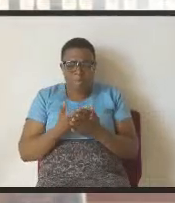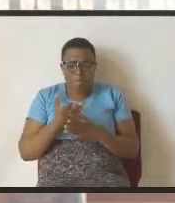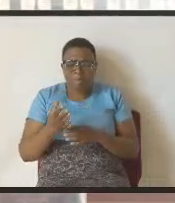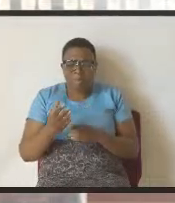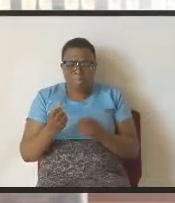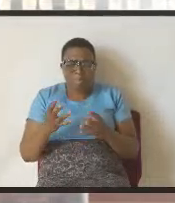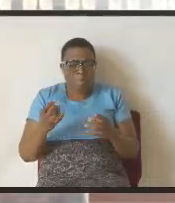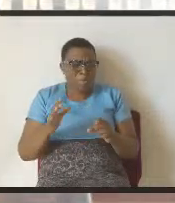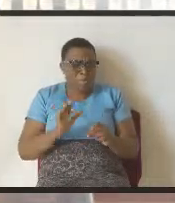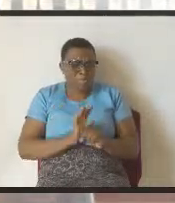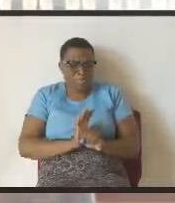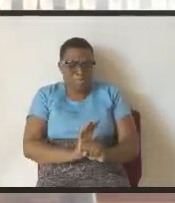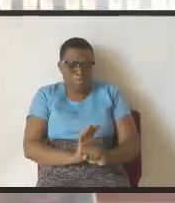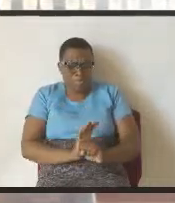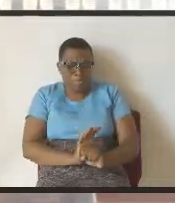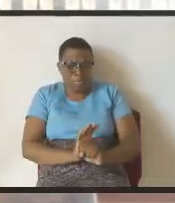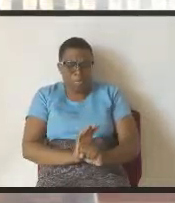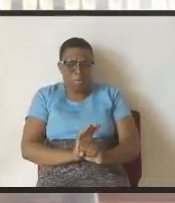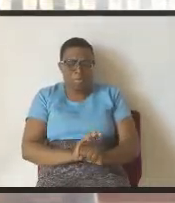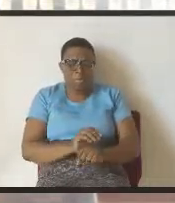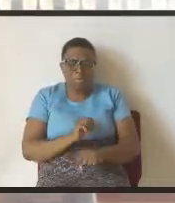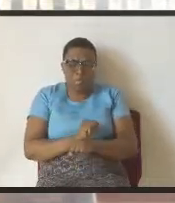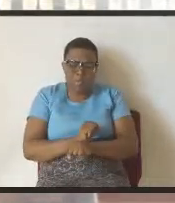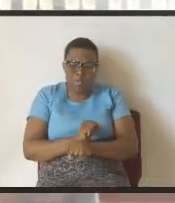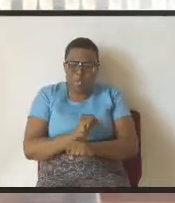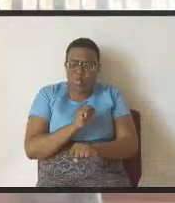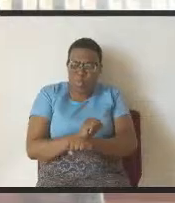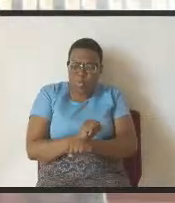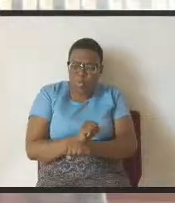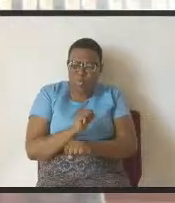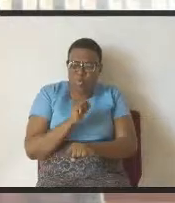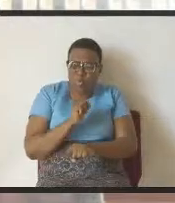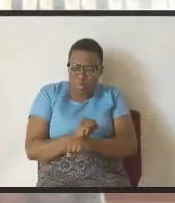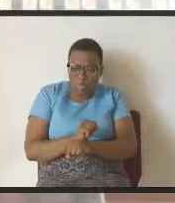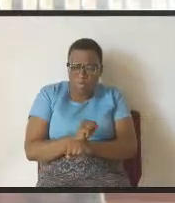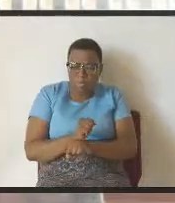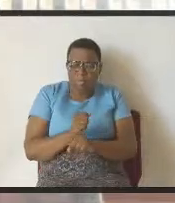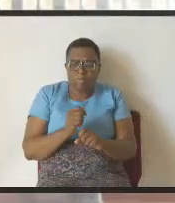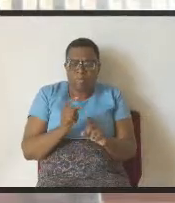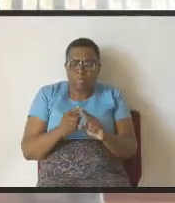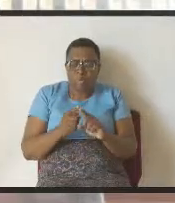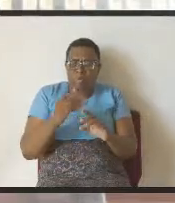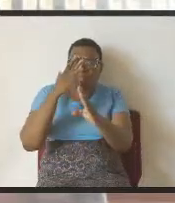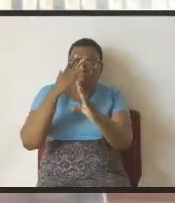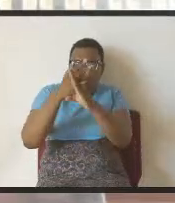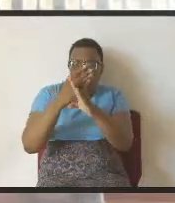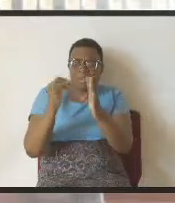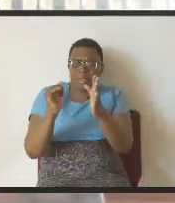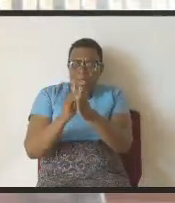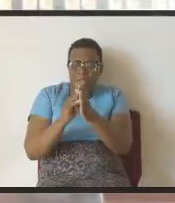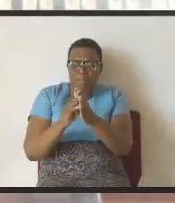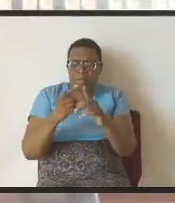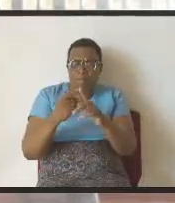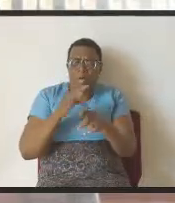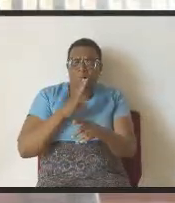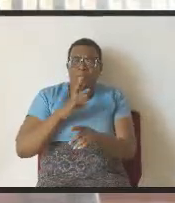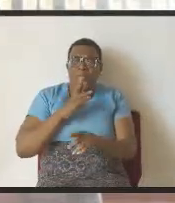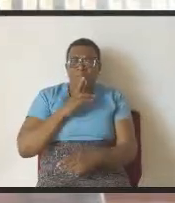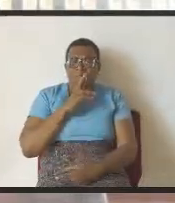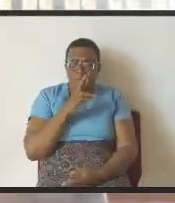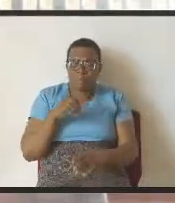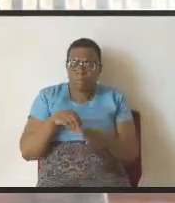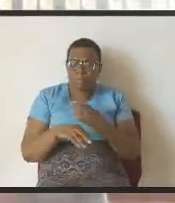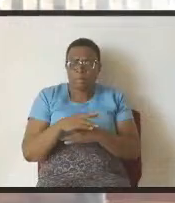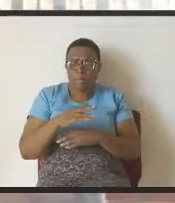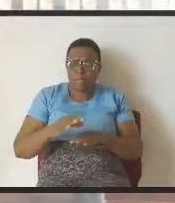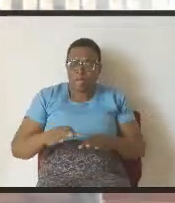forces that will be working over time to prevent that from becoming a reality.